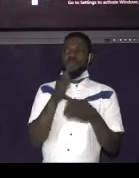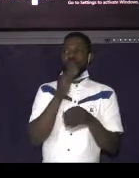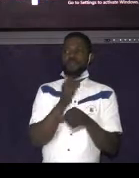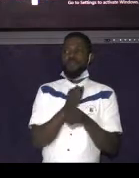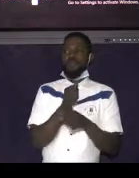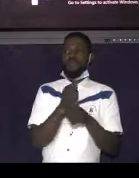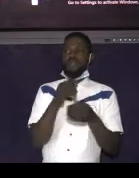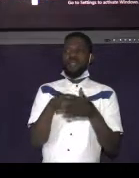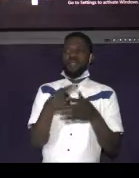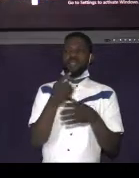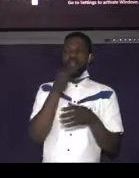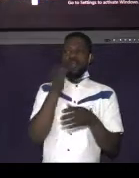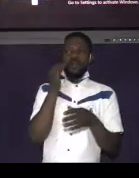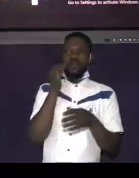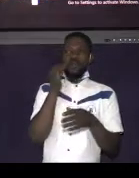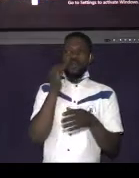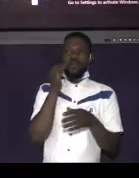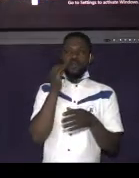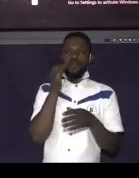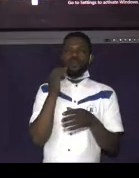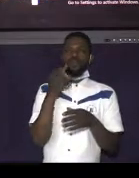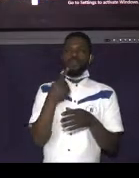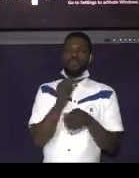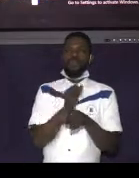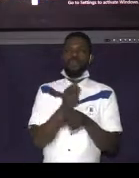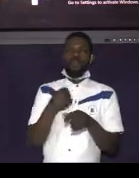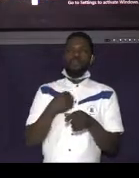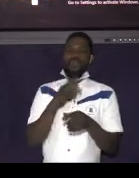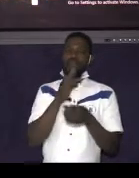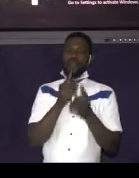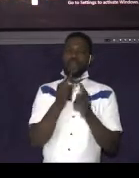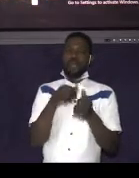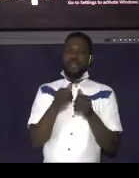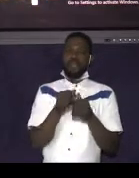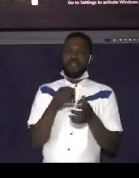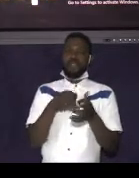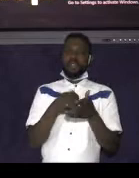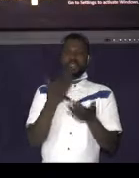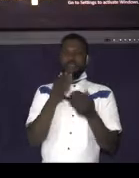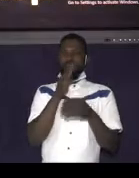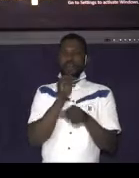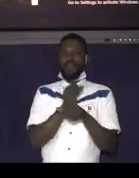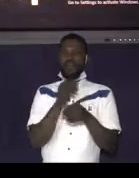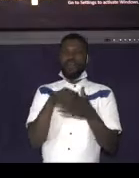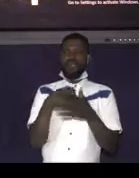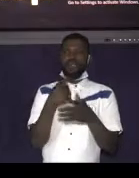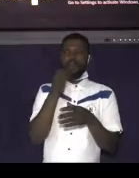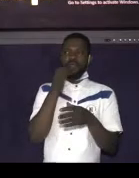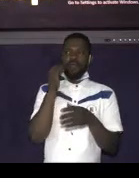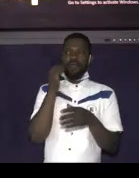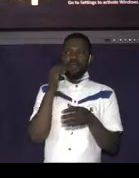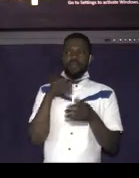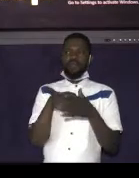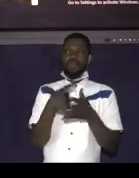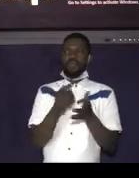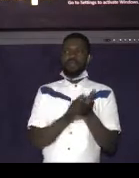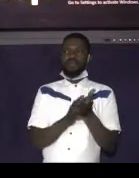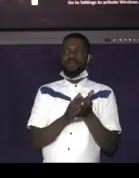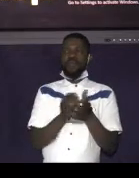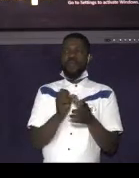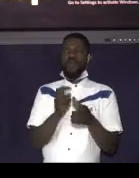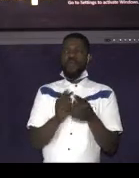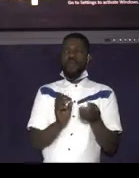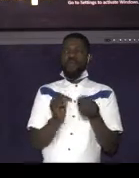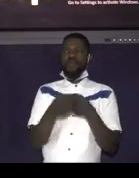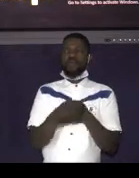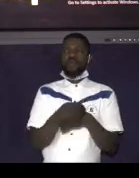be work in the home. When we talk about the work we are talking about here, it may be work in the home, in the school